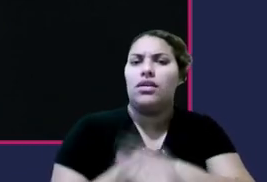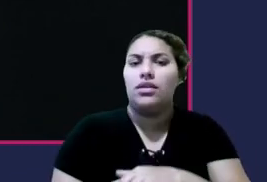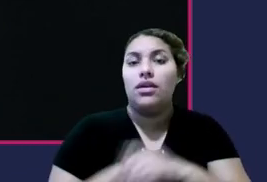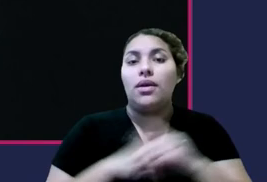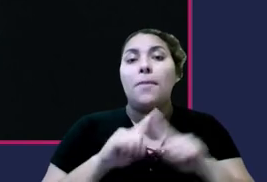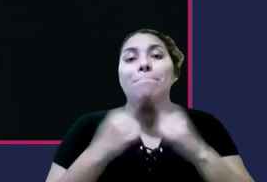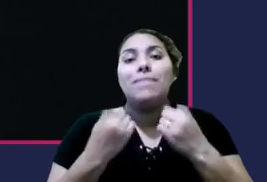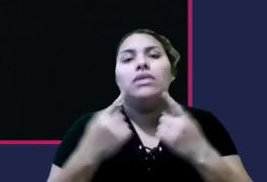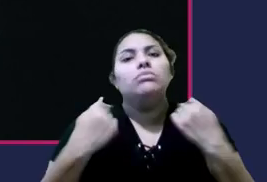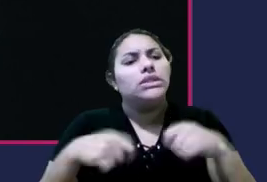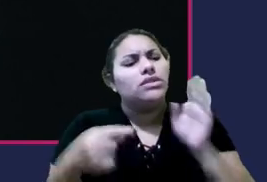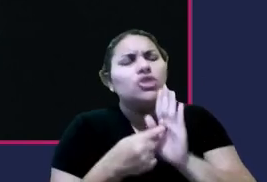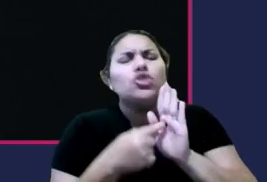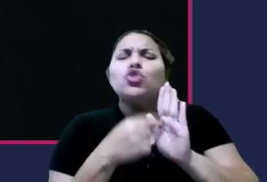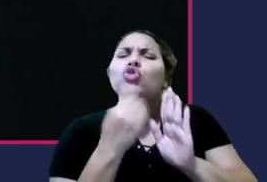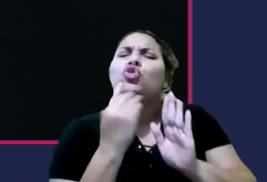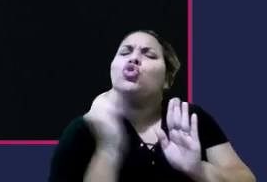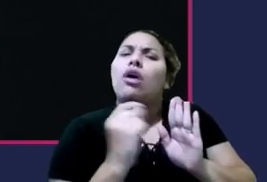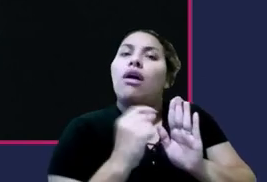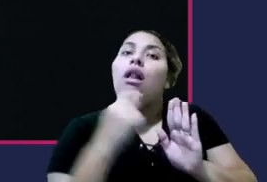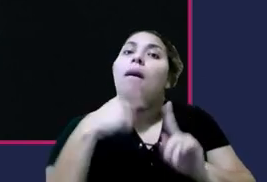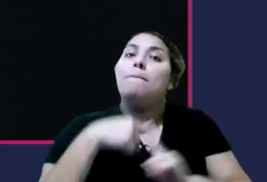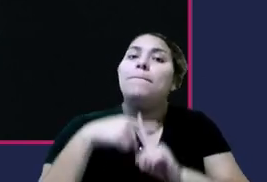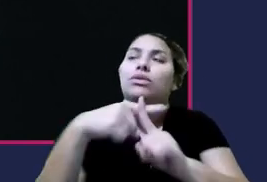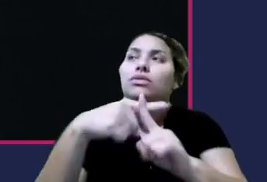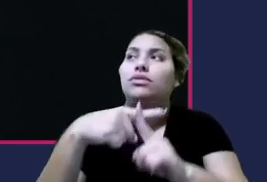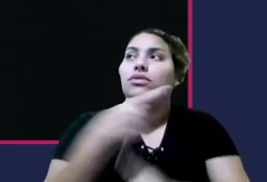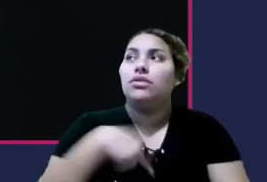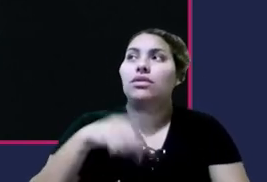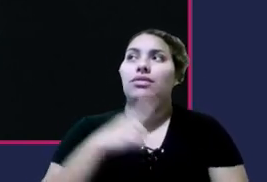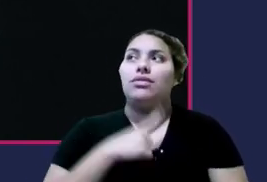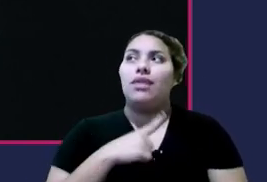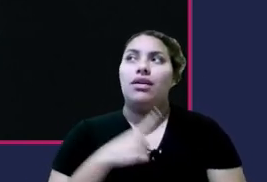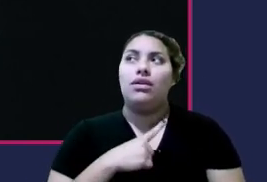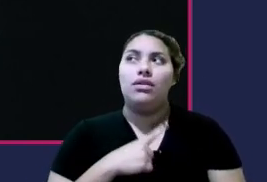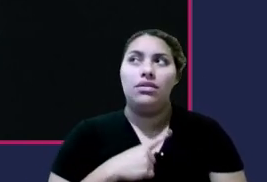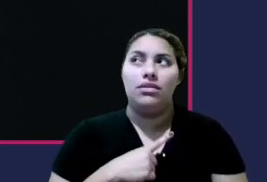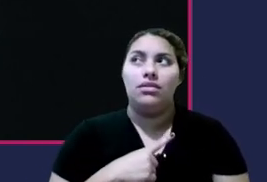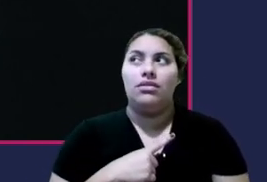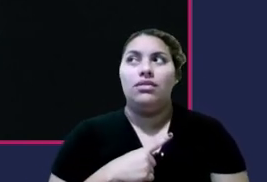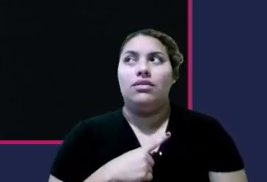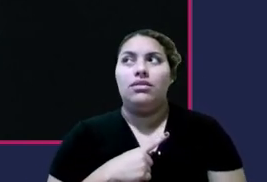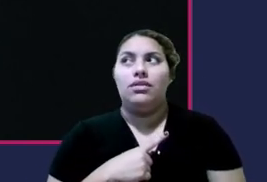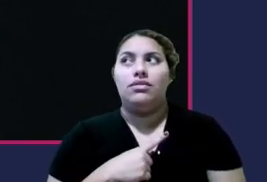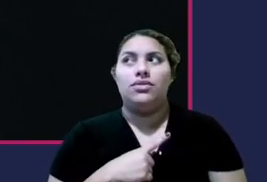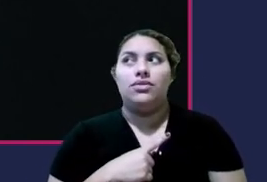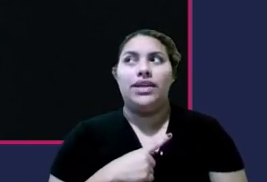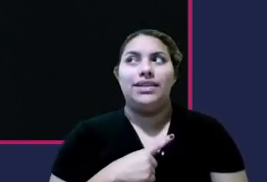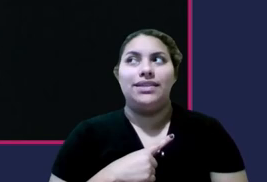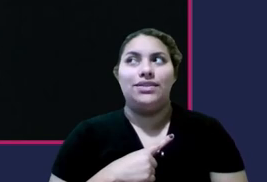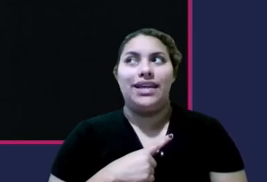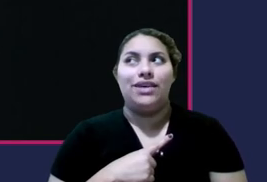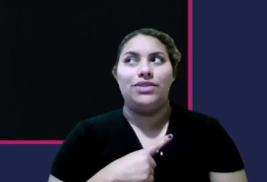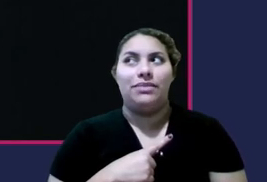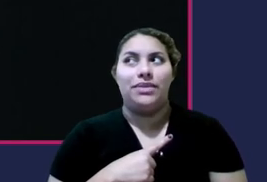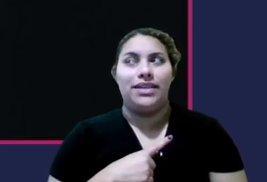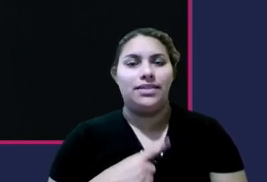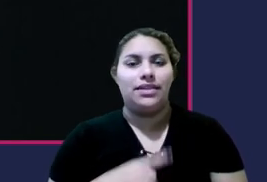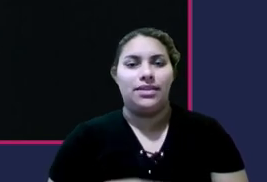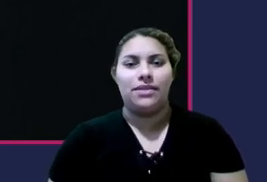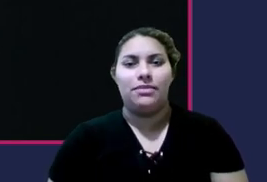not only a rule. And so to make this a positive sign